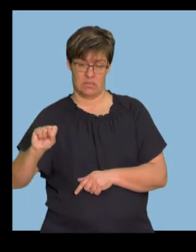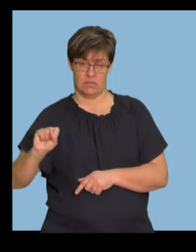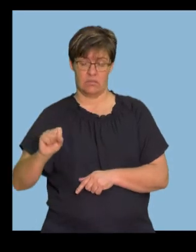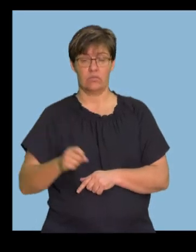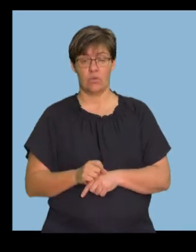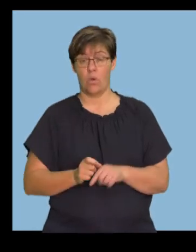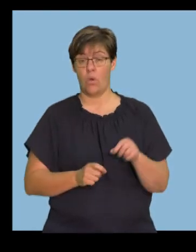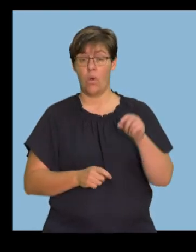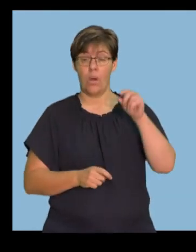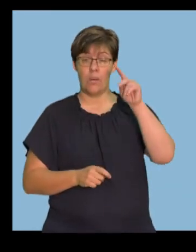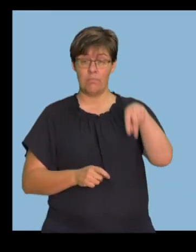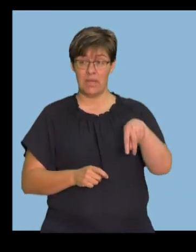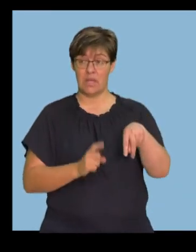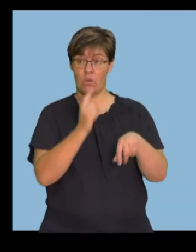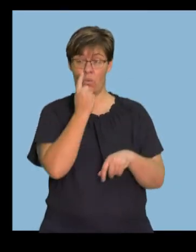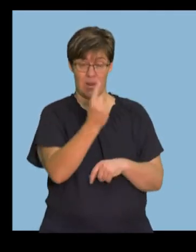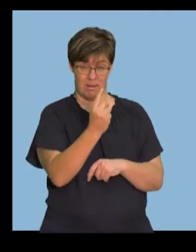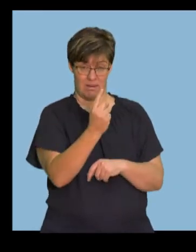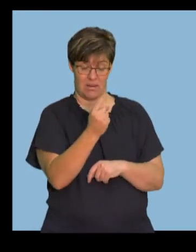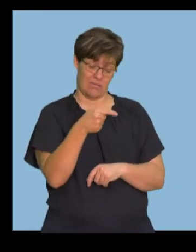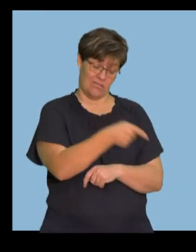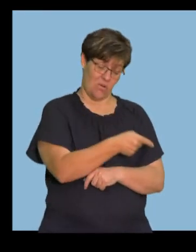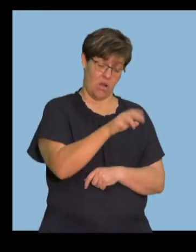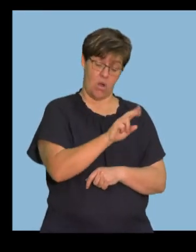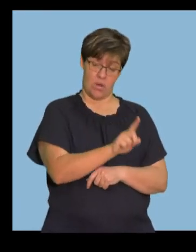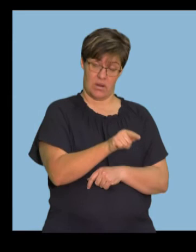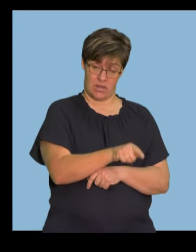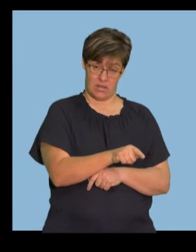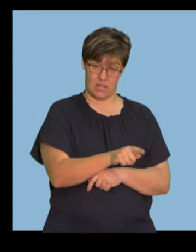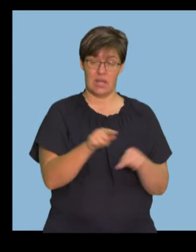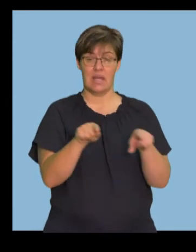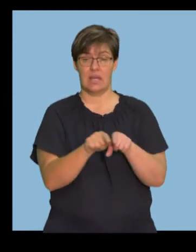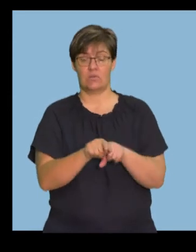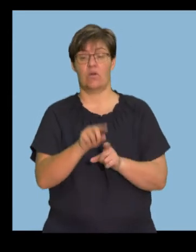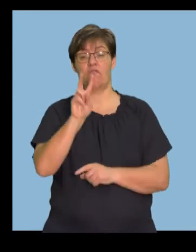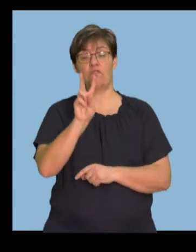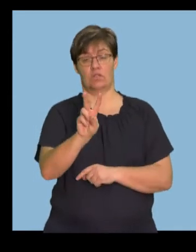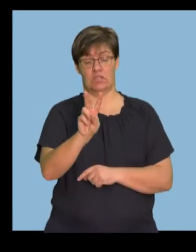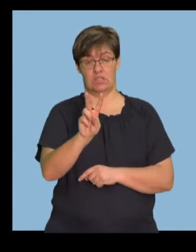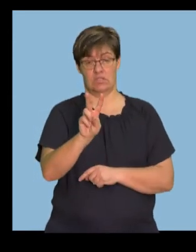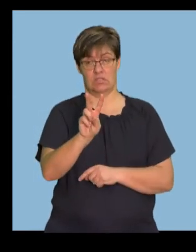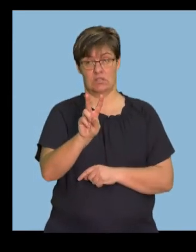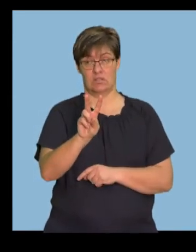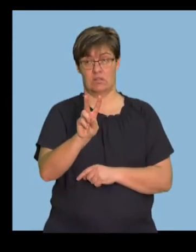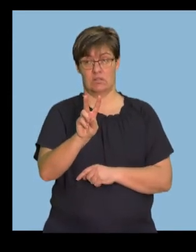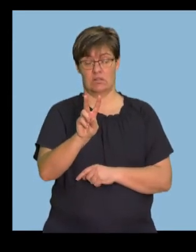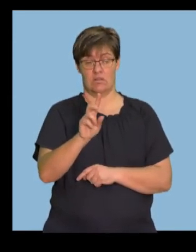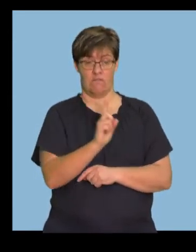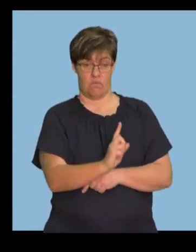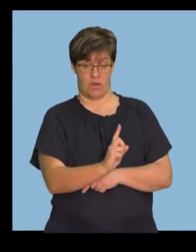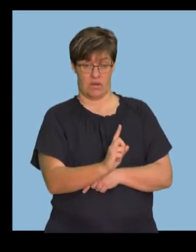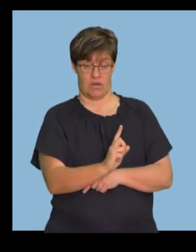ohms, okay? So P1, which is the power for R1, is equals to the